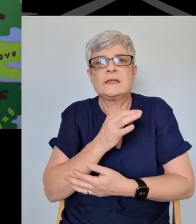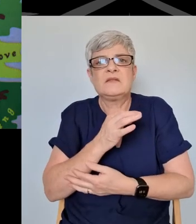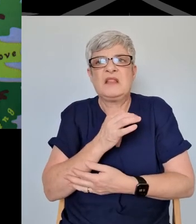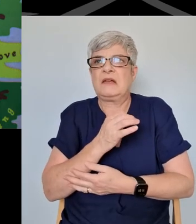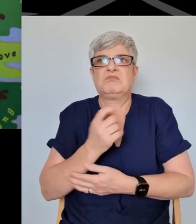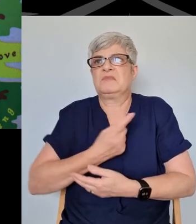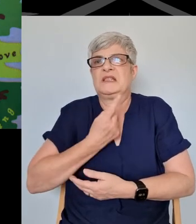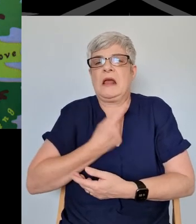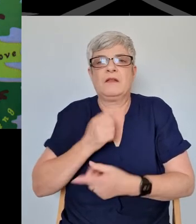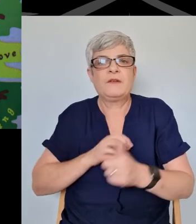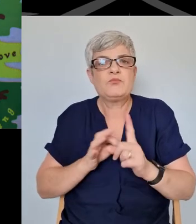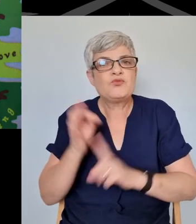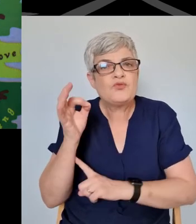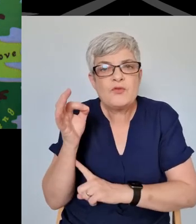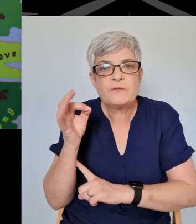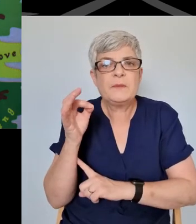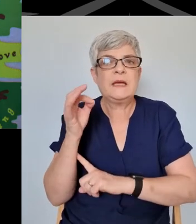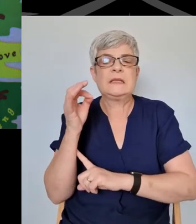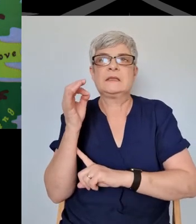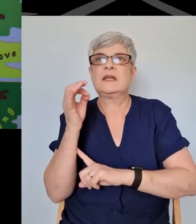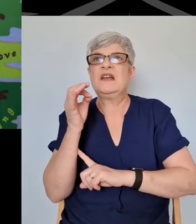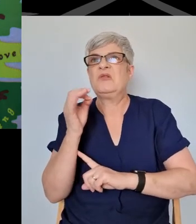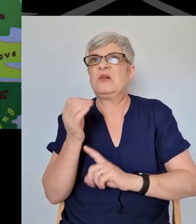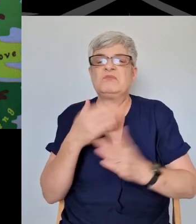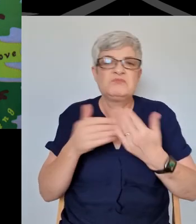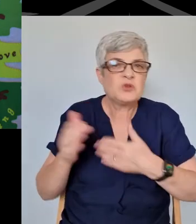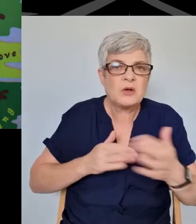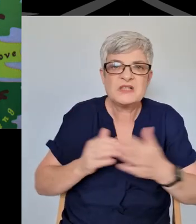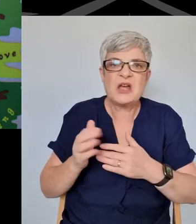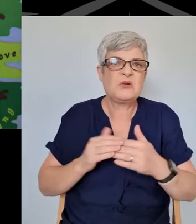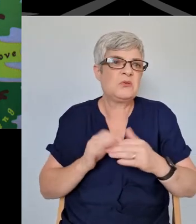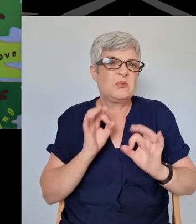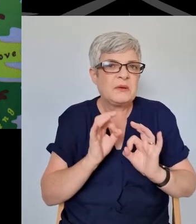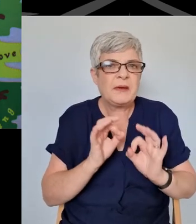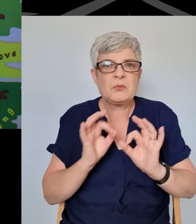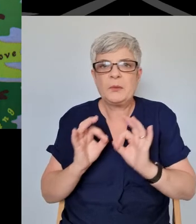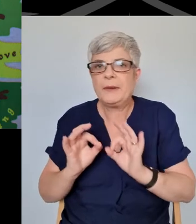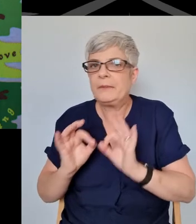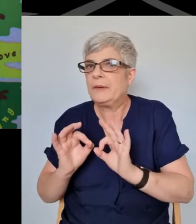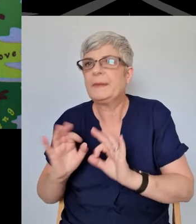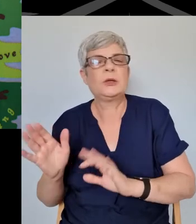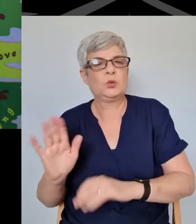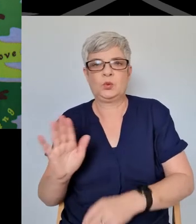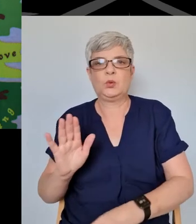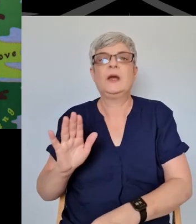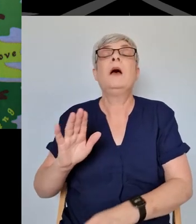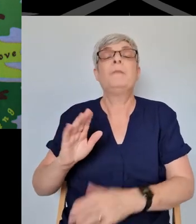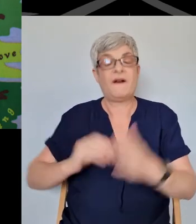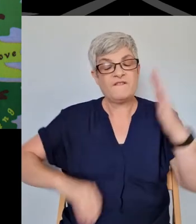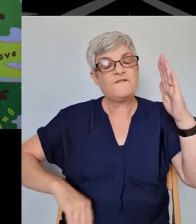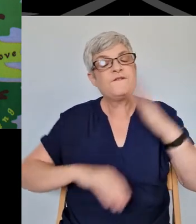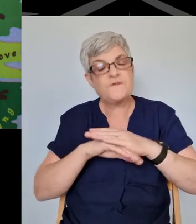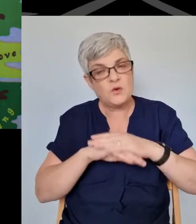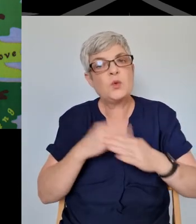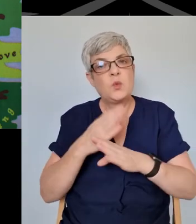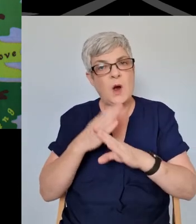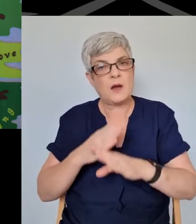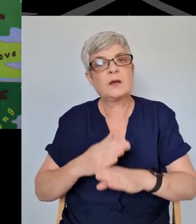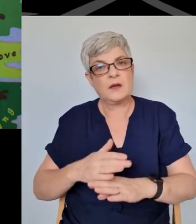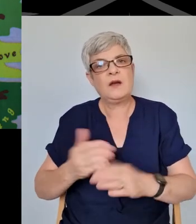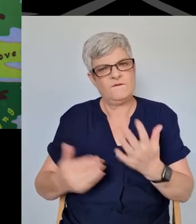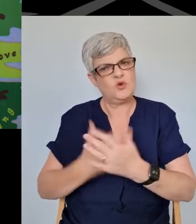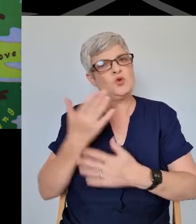self-improvement, a wee bit of sorting this or that out in the meantime, but a whole new work of new life,